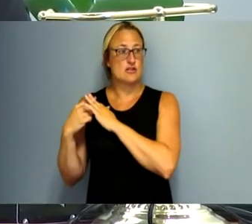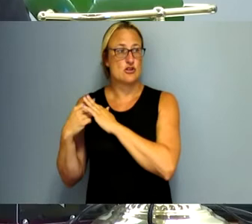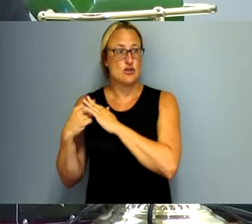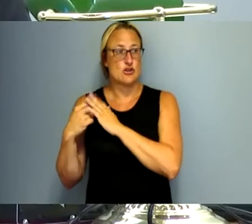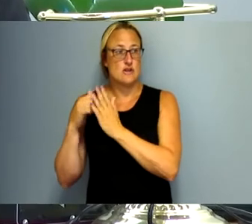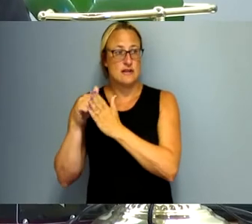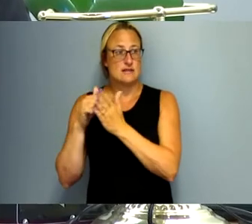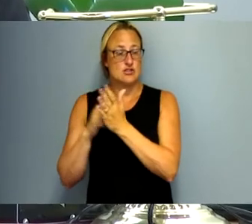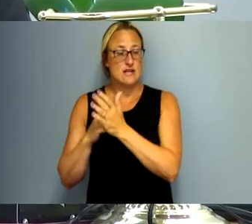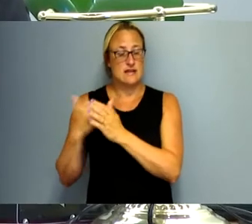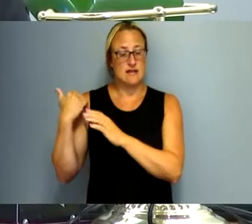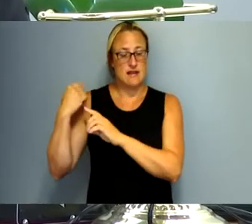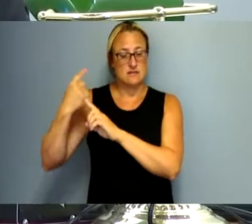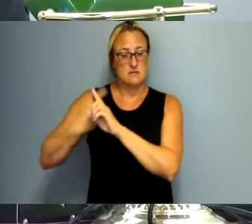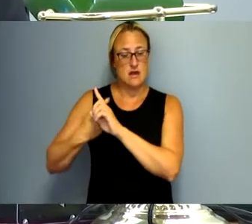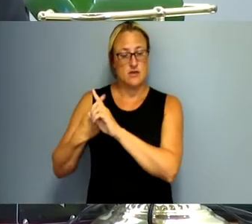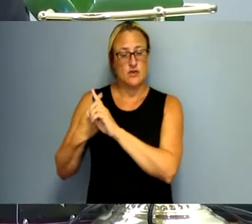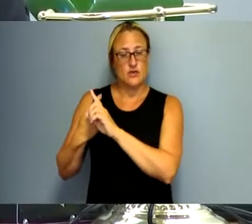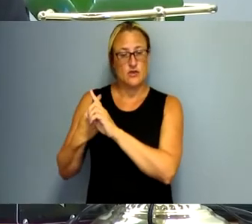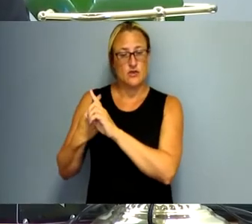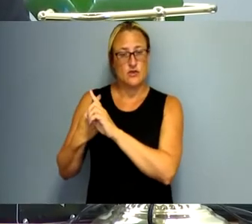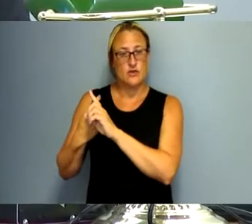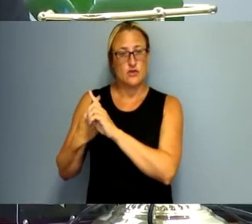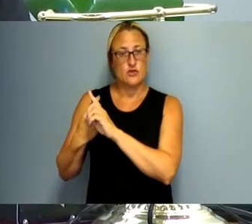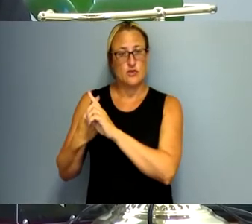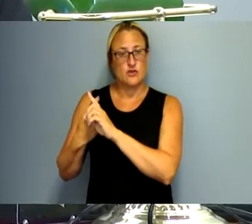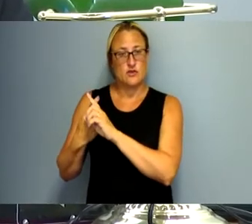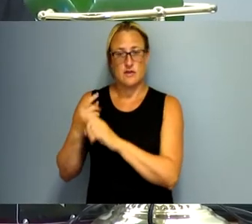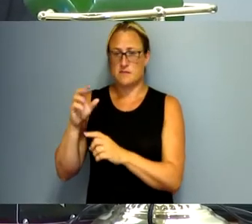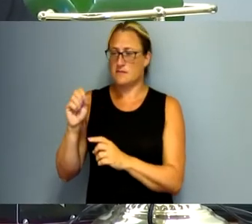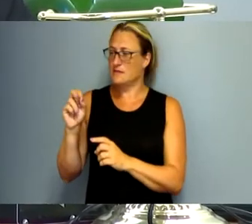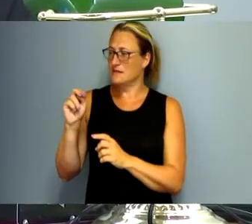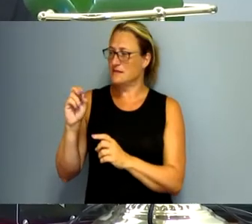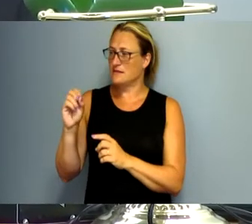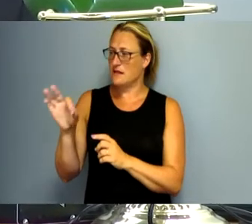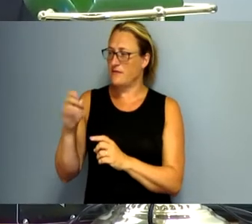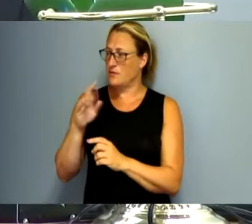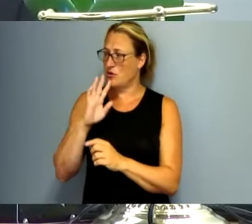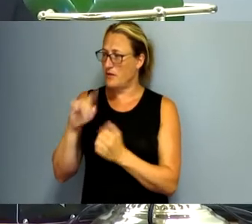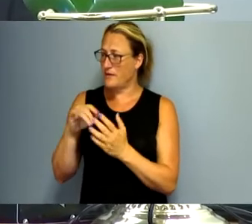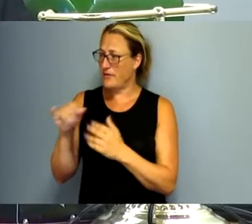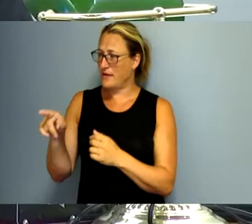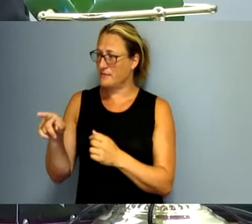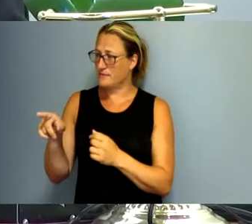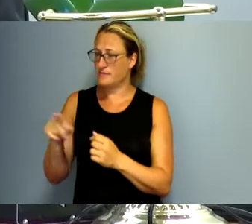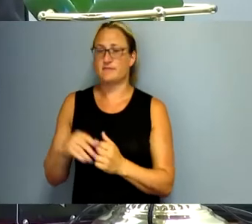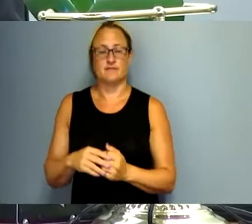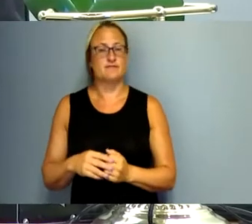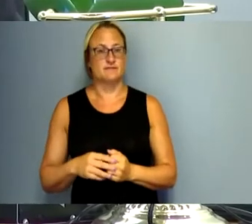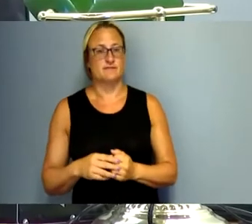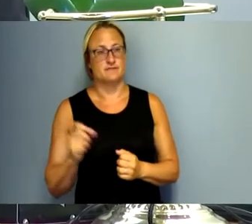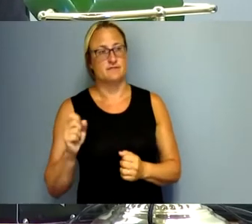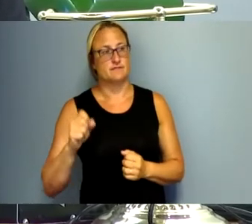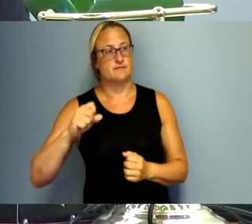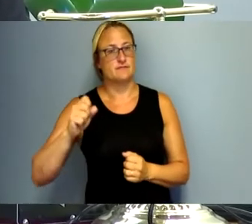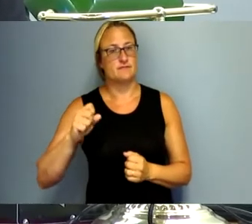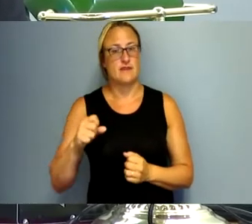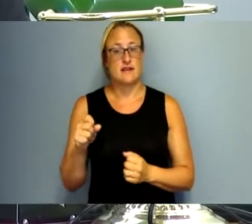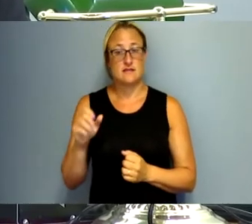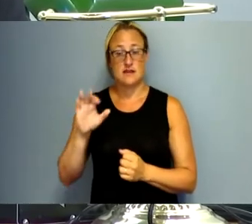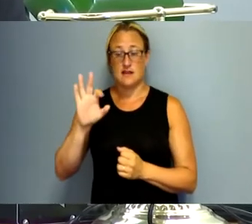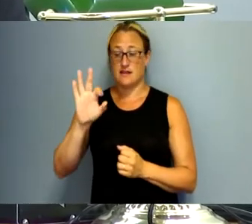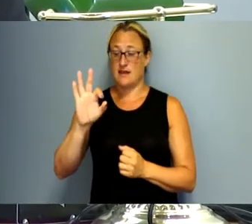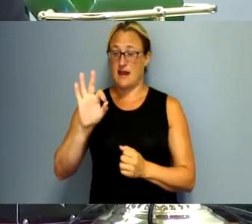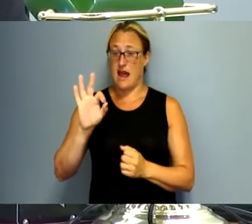agenda last month or last meeting, Ms. Neff, if you want to talk about that. Thank you. Yes, the 9A